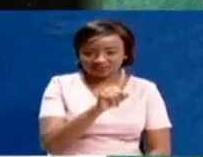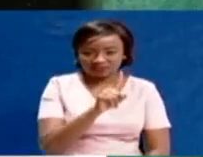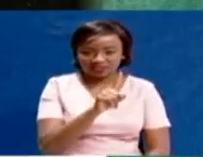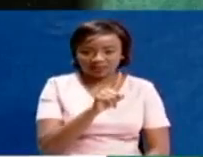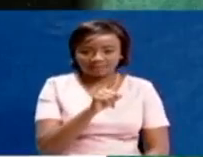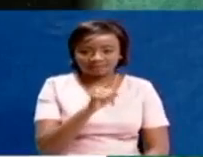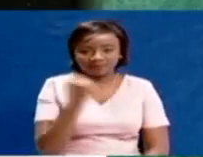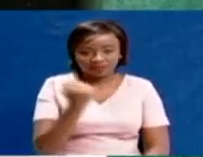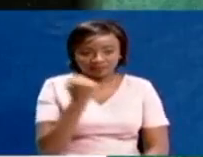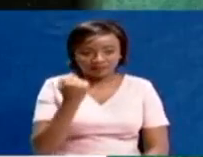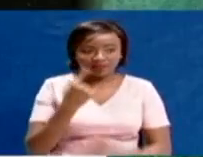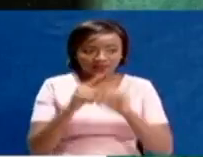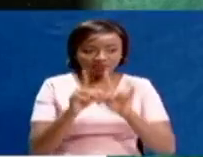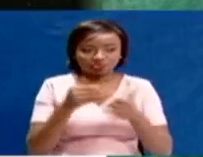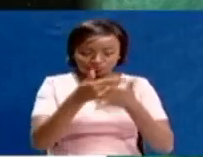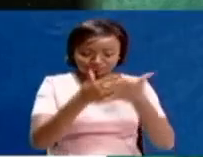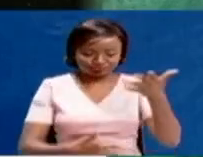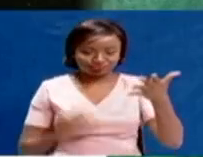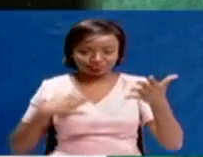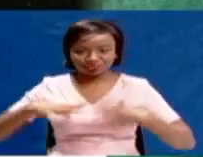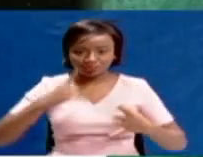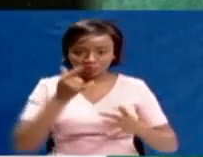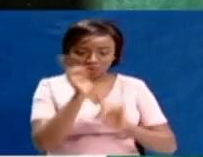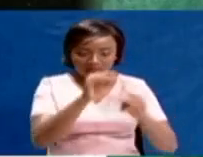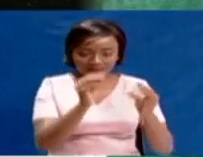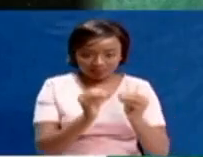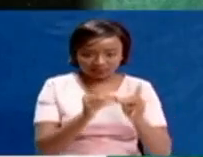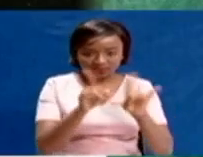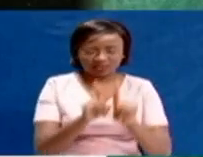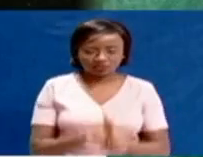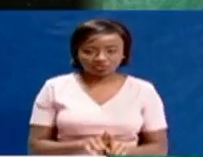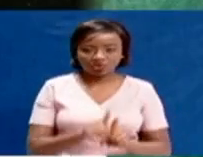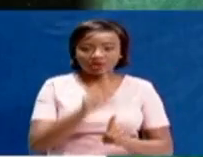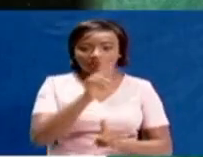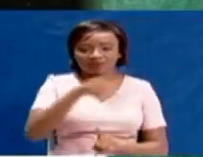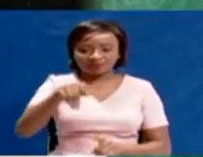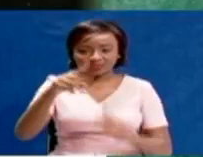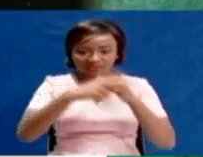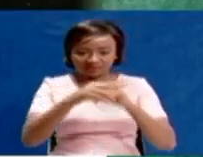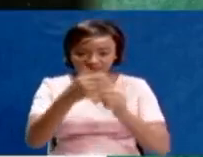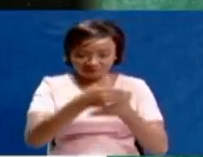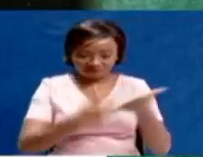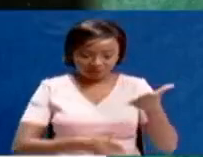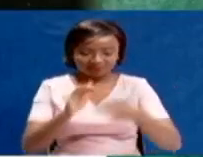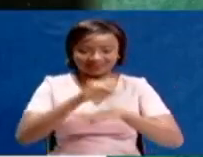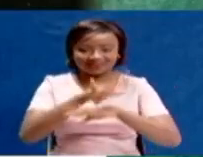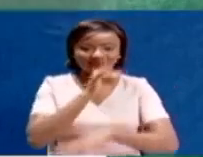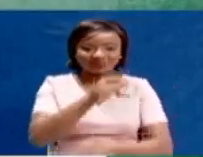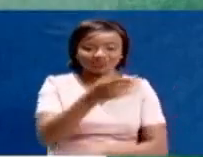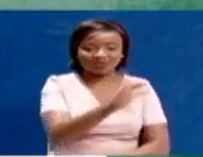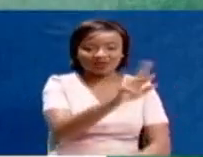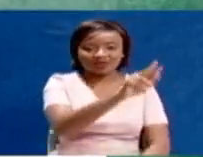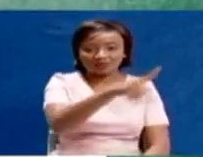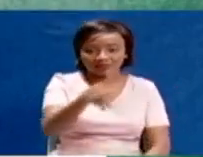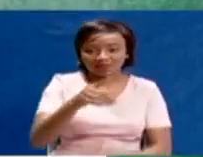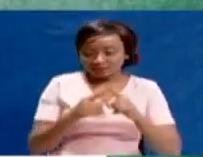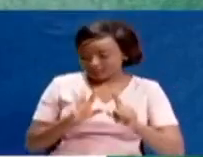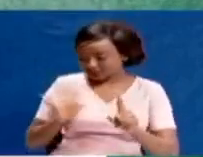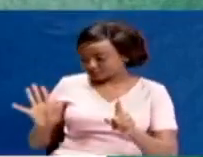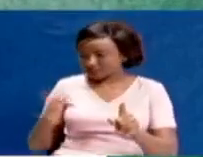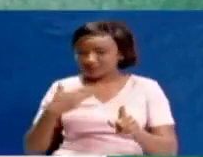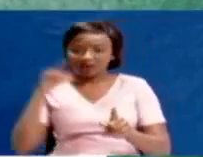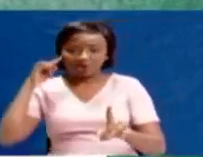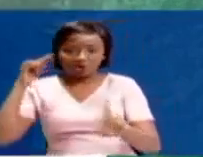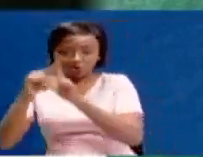Hotel. List of persons who attended, as well as the PP7 form, was also sent to the Registrar. Tangula's bid